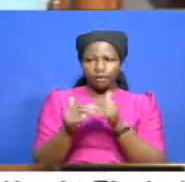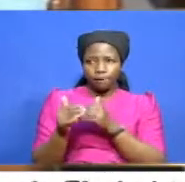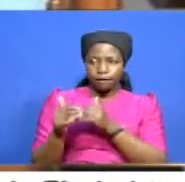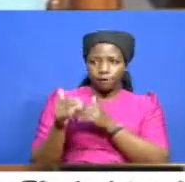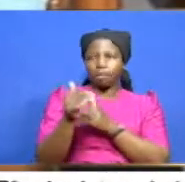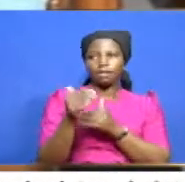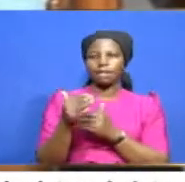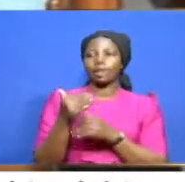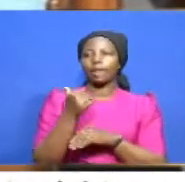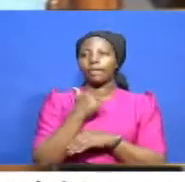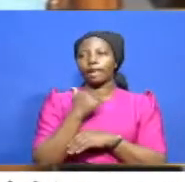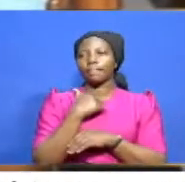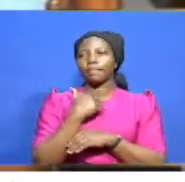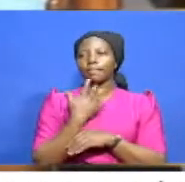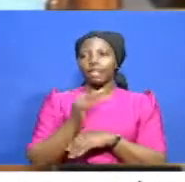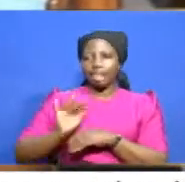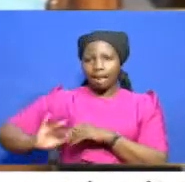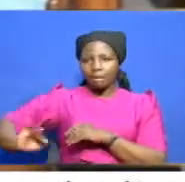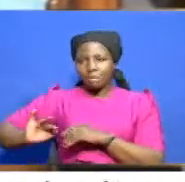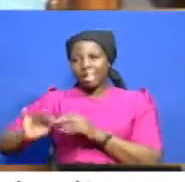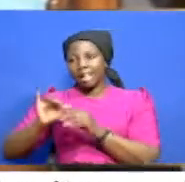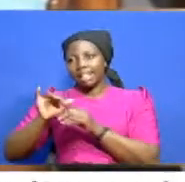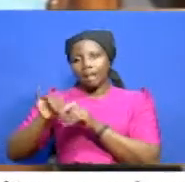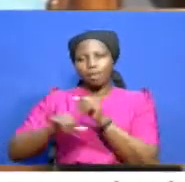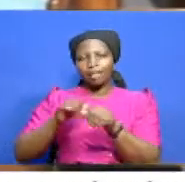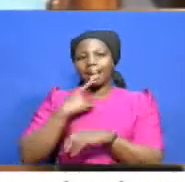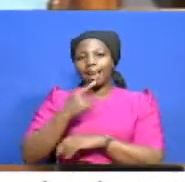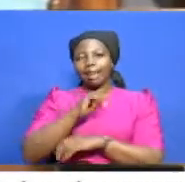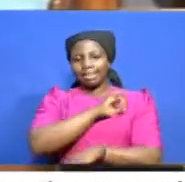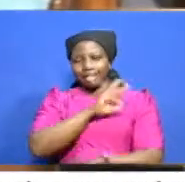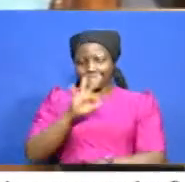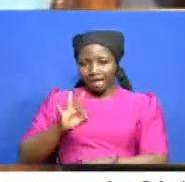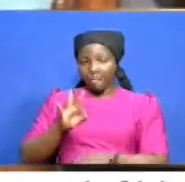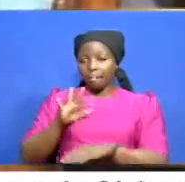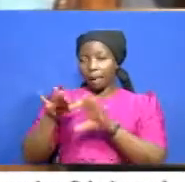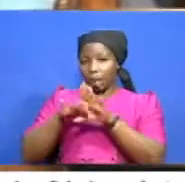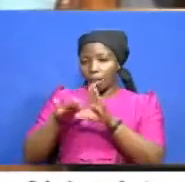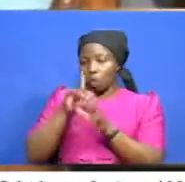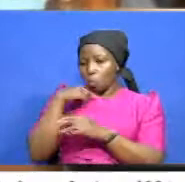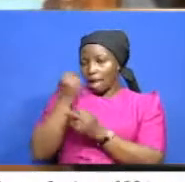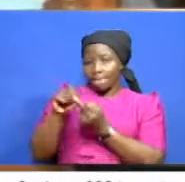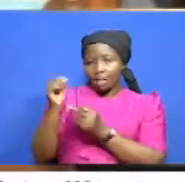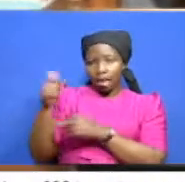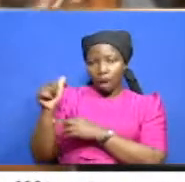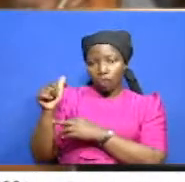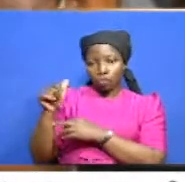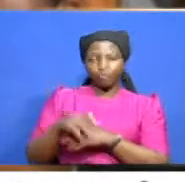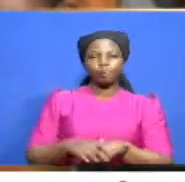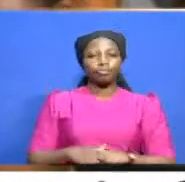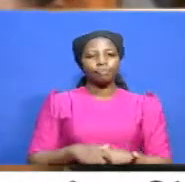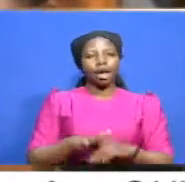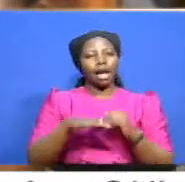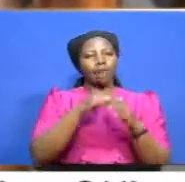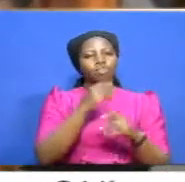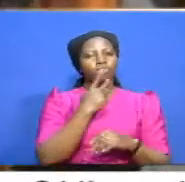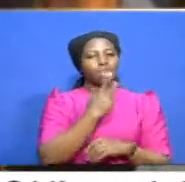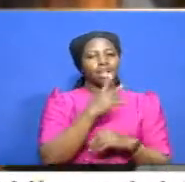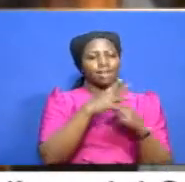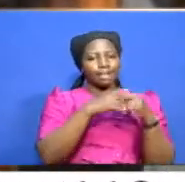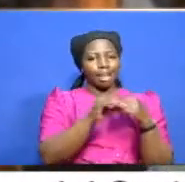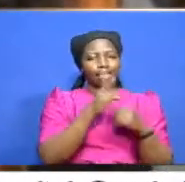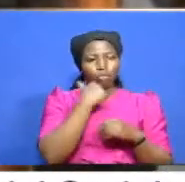there's a remaining batch of about 100 staff members to be tested. Out of the 290 who are